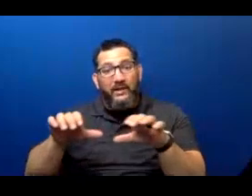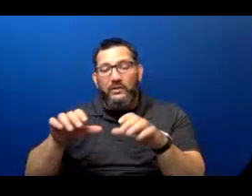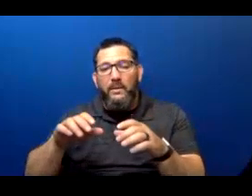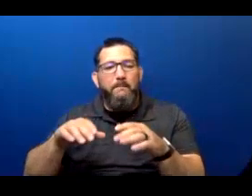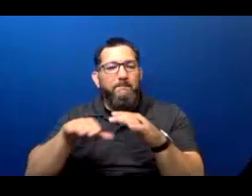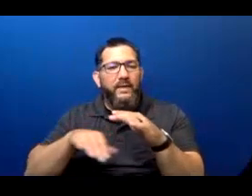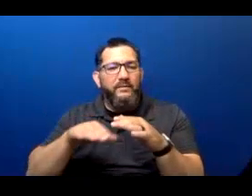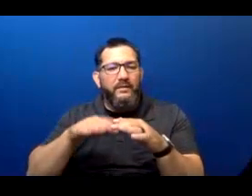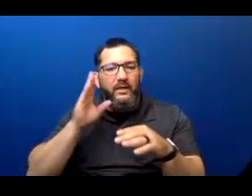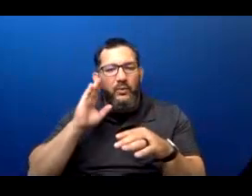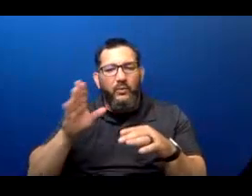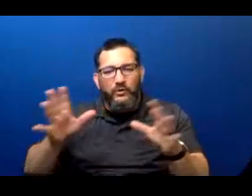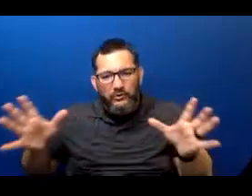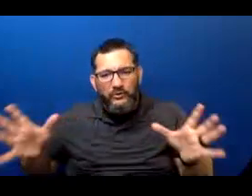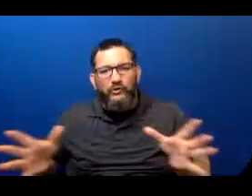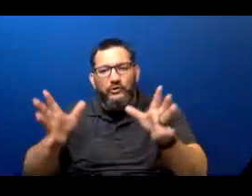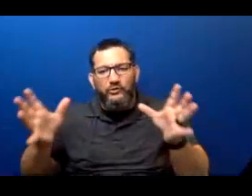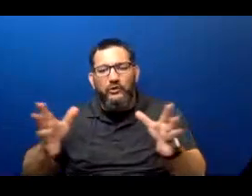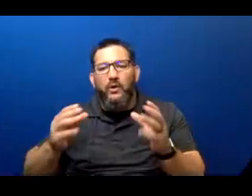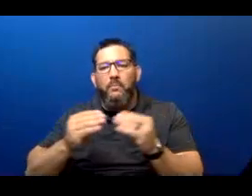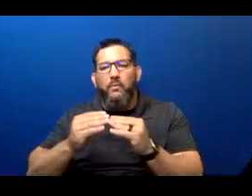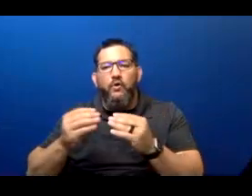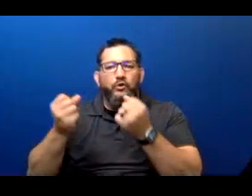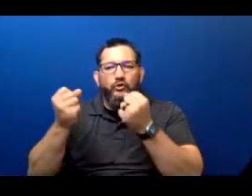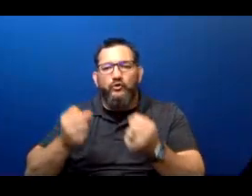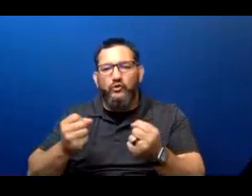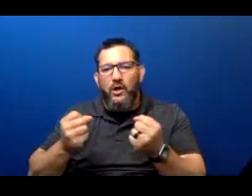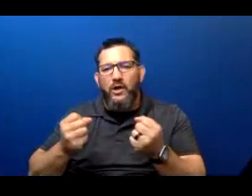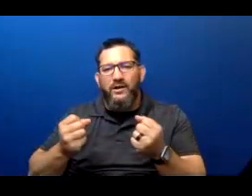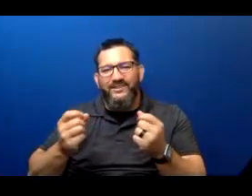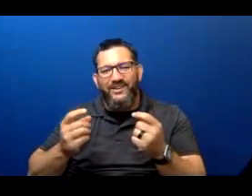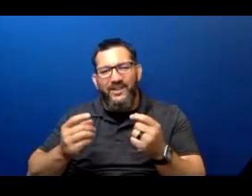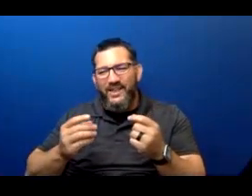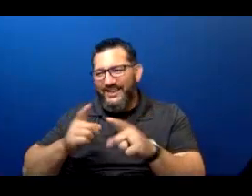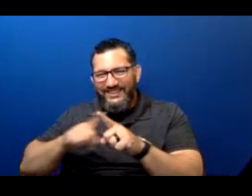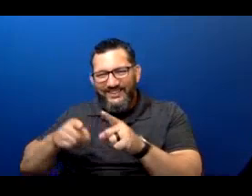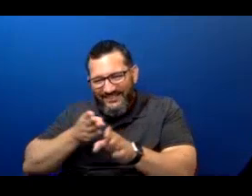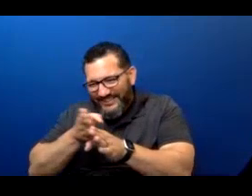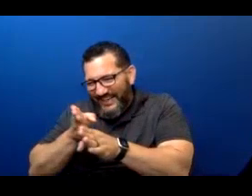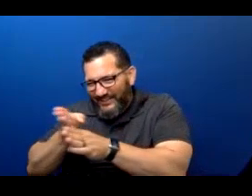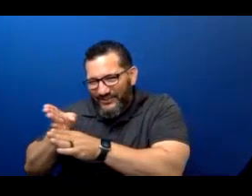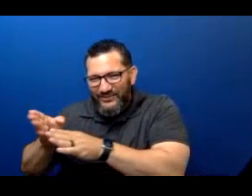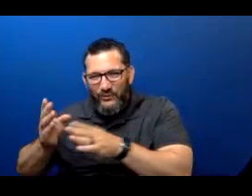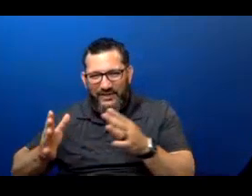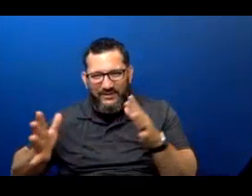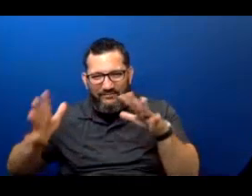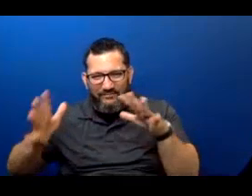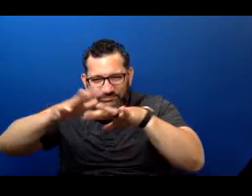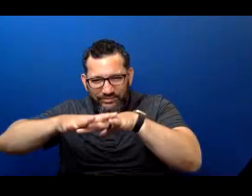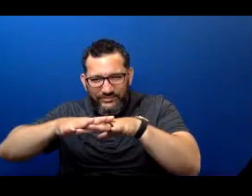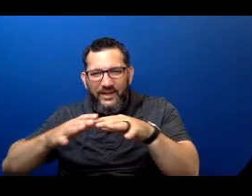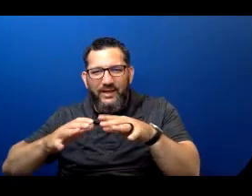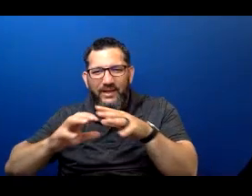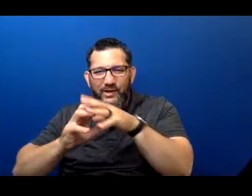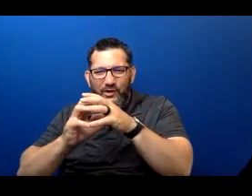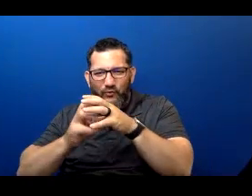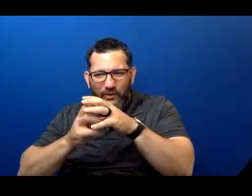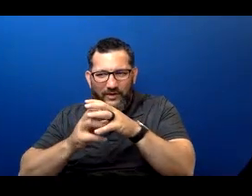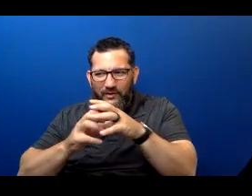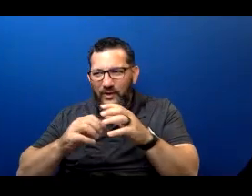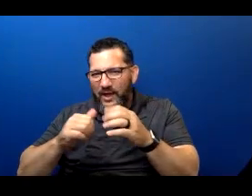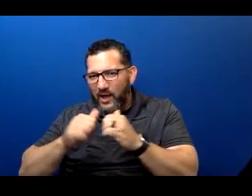fostering stronger cross-sectoral collaboratives that purposefully empower community level resilience. Like,